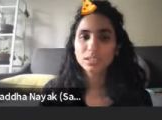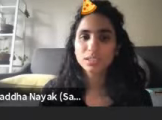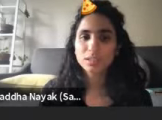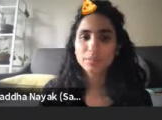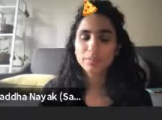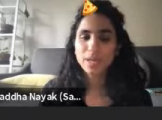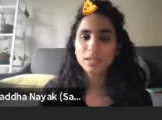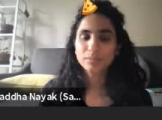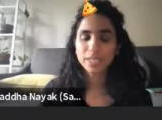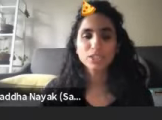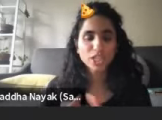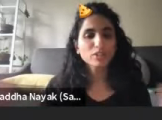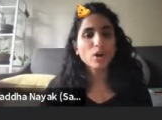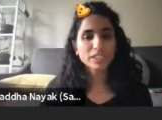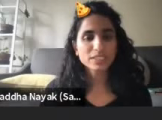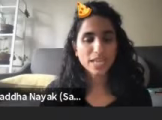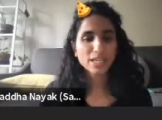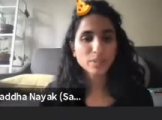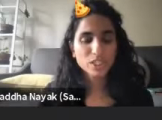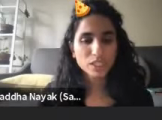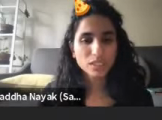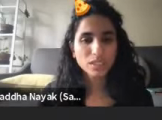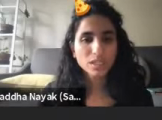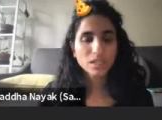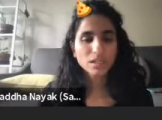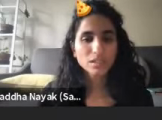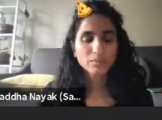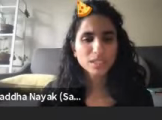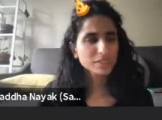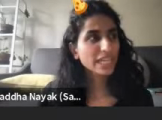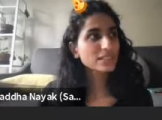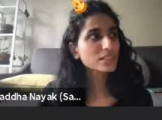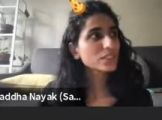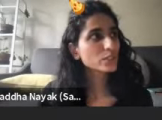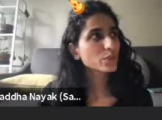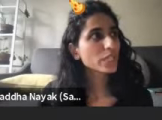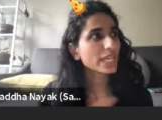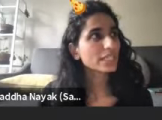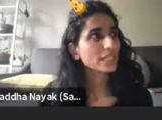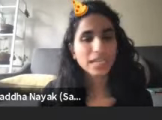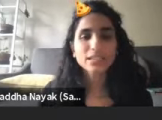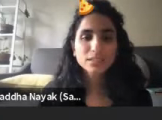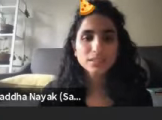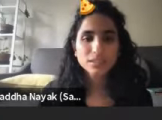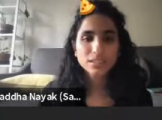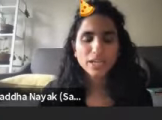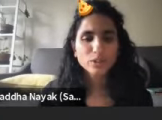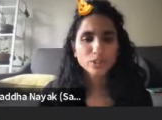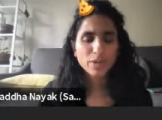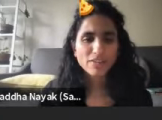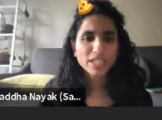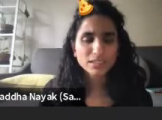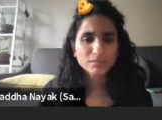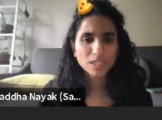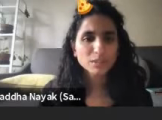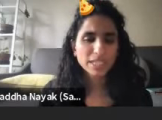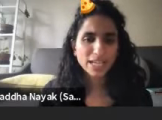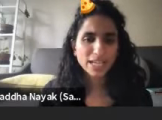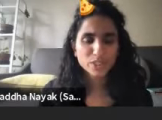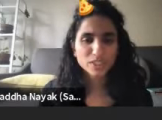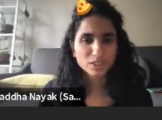regular, like a general audience animation, subtitles is also a good idea. Yes. And also having it